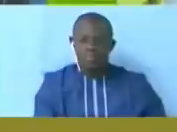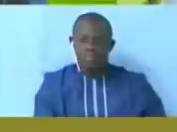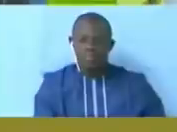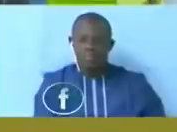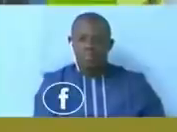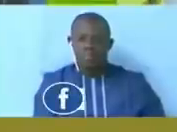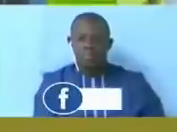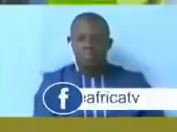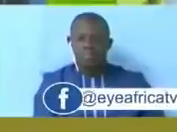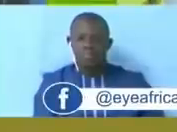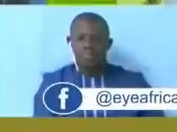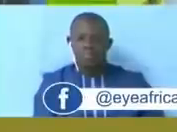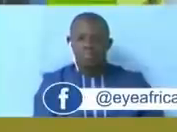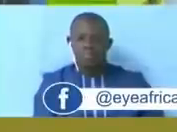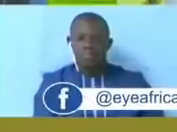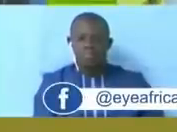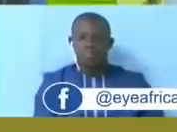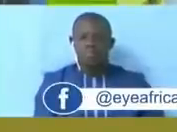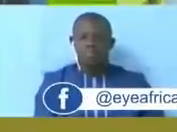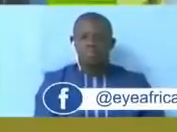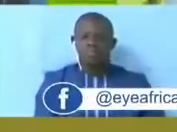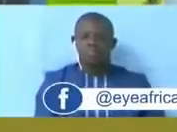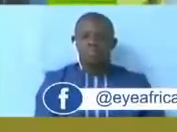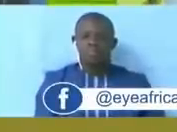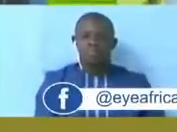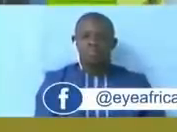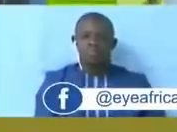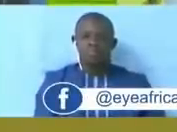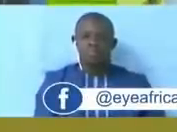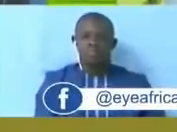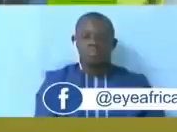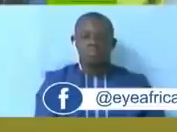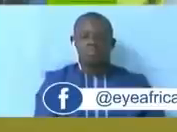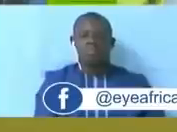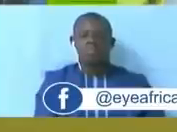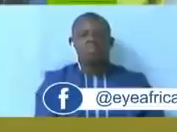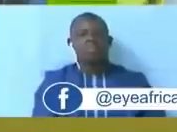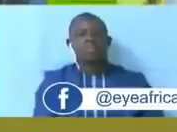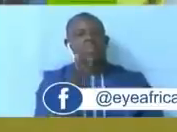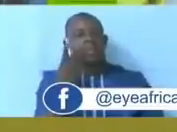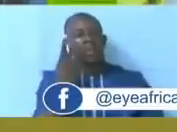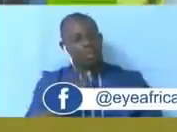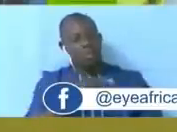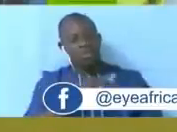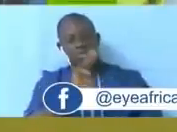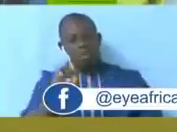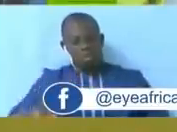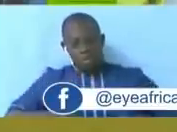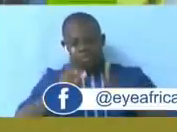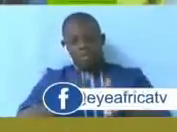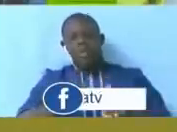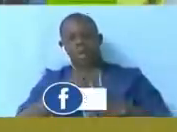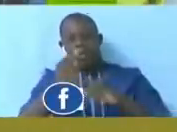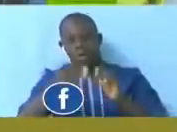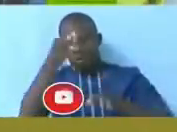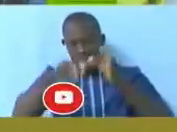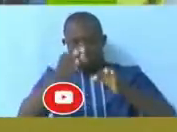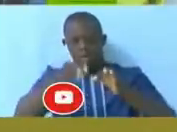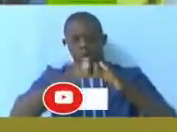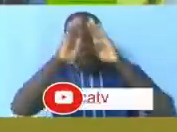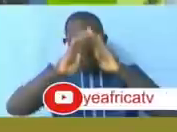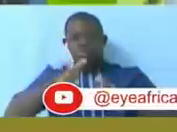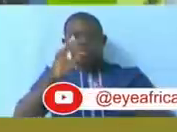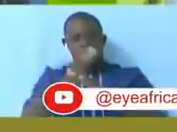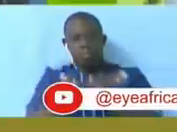Well, see, I did not participate in that trial. Ya je ndada mambulan wodi amonyon kono. But my brother was